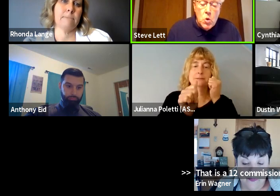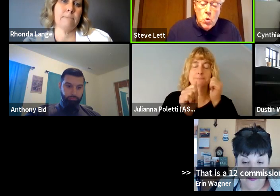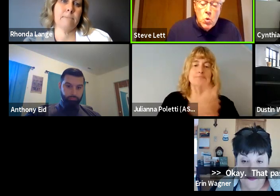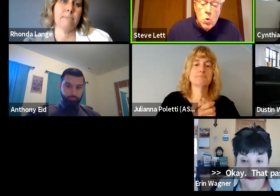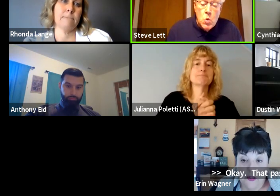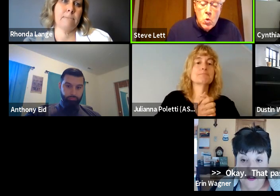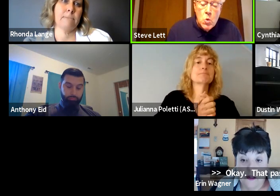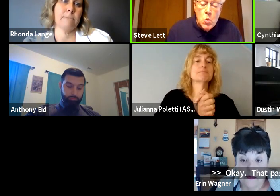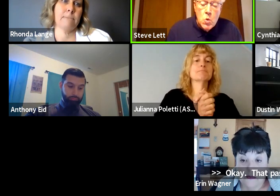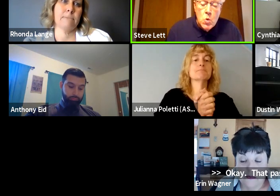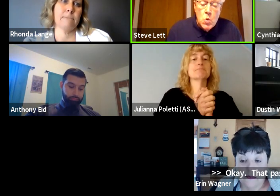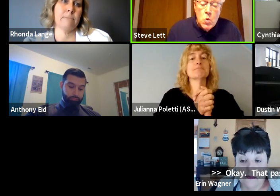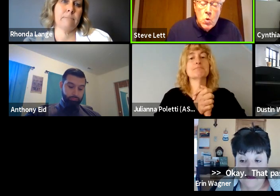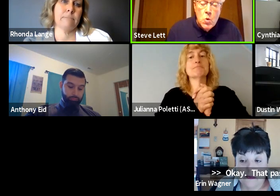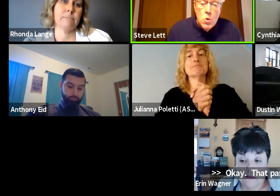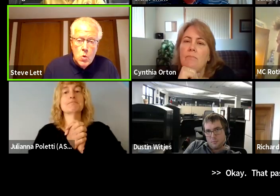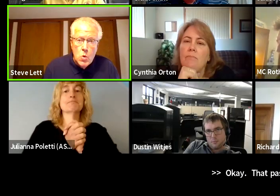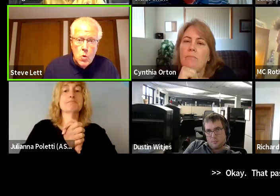So